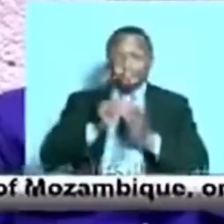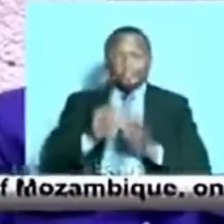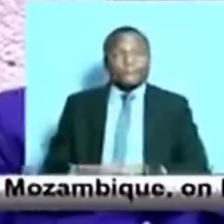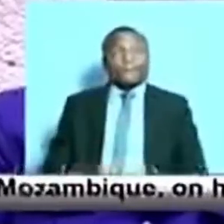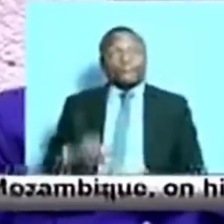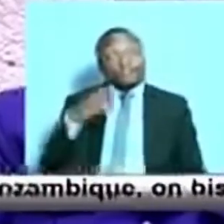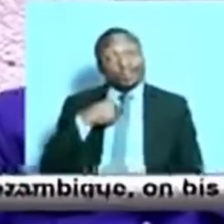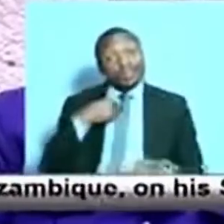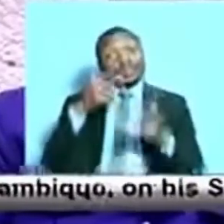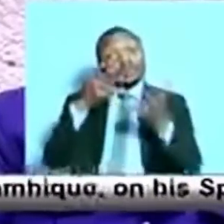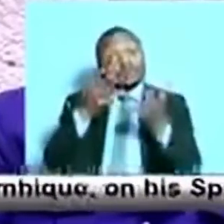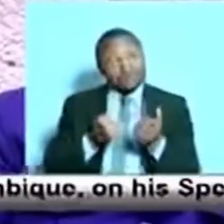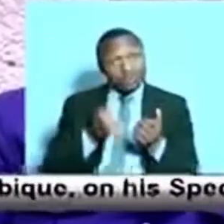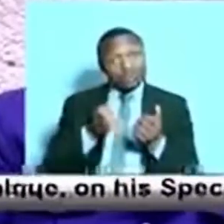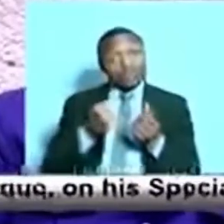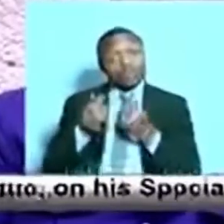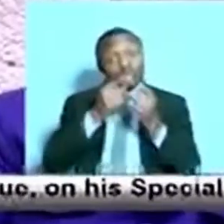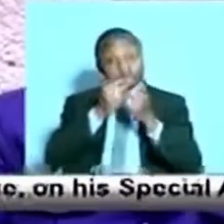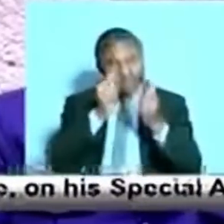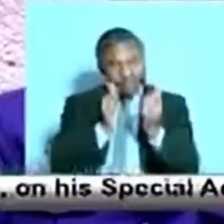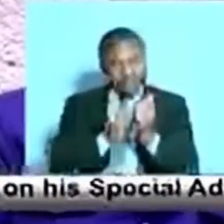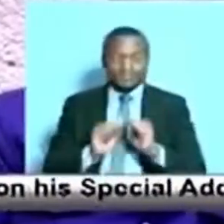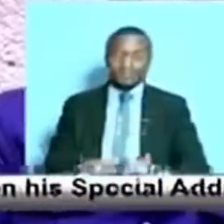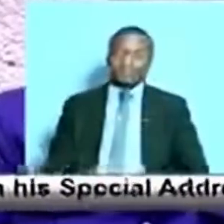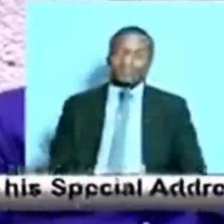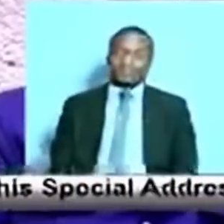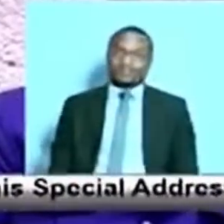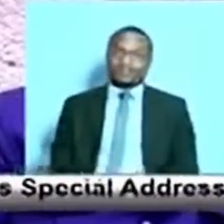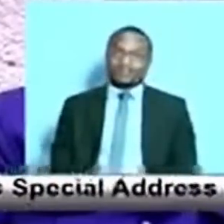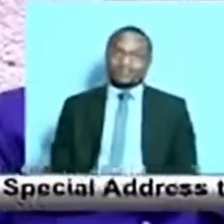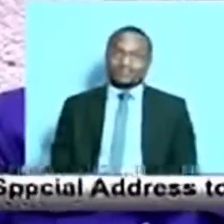I want to underscore that